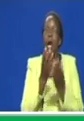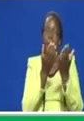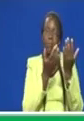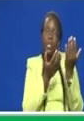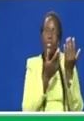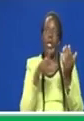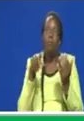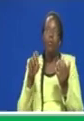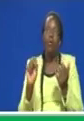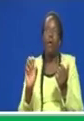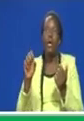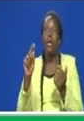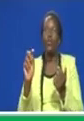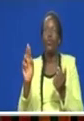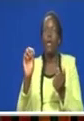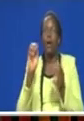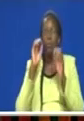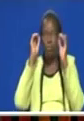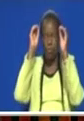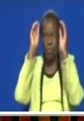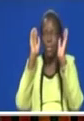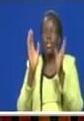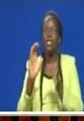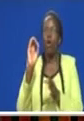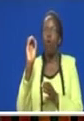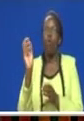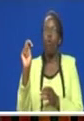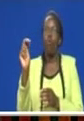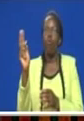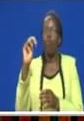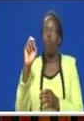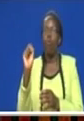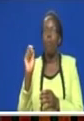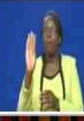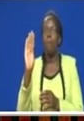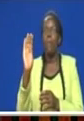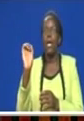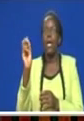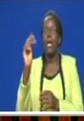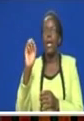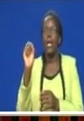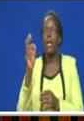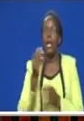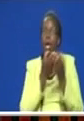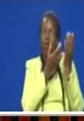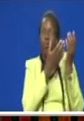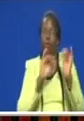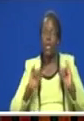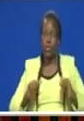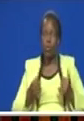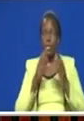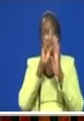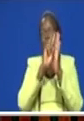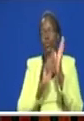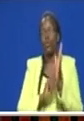appreciating poetry. I am your teacher, Ouma Bernard, and I hope you will enjoy the lesson. So